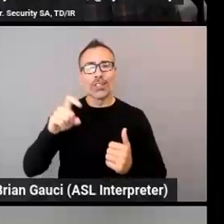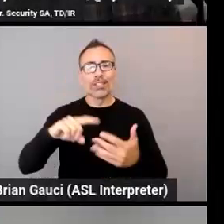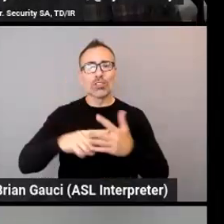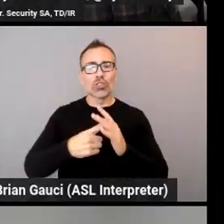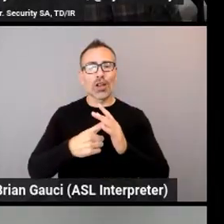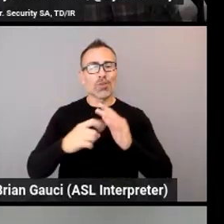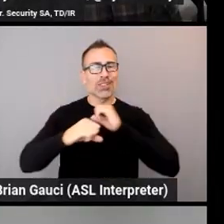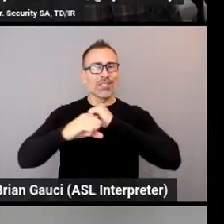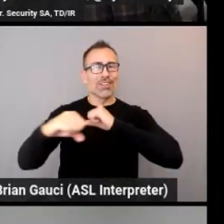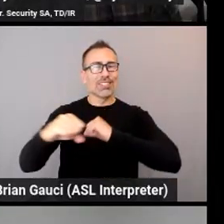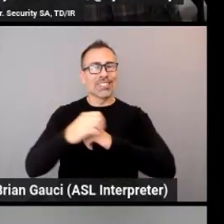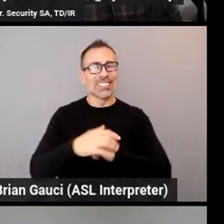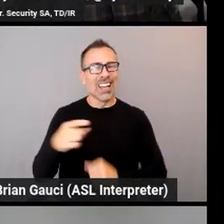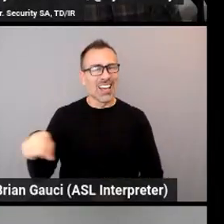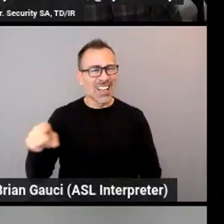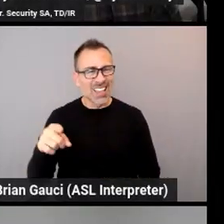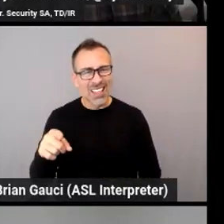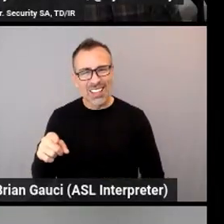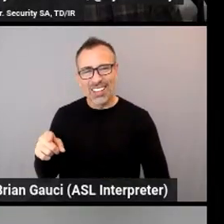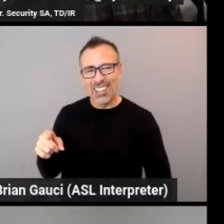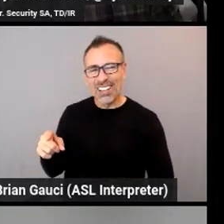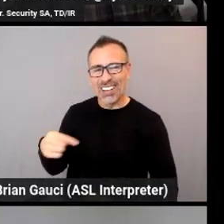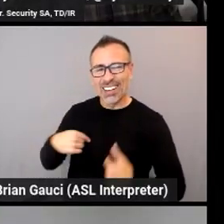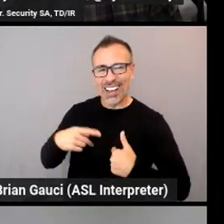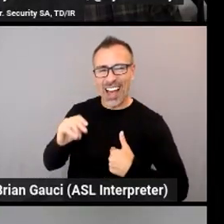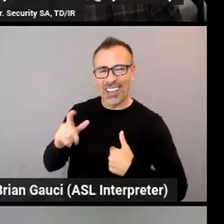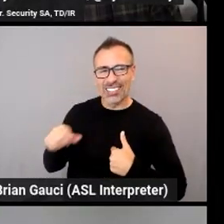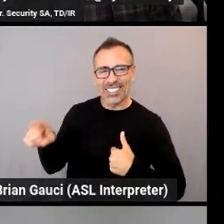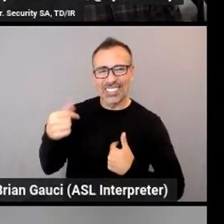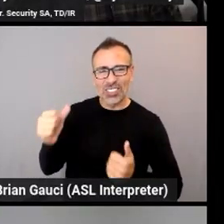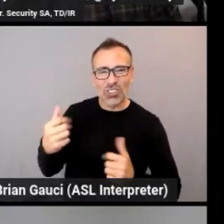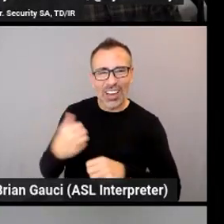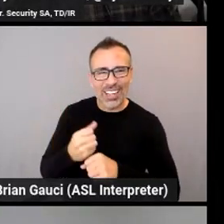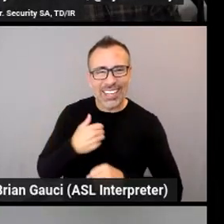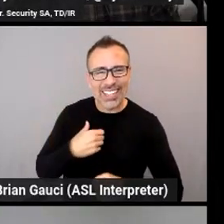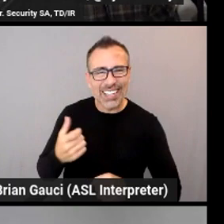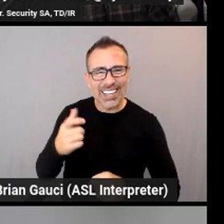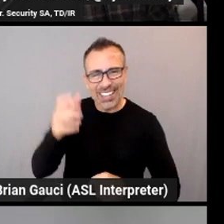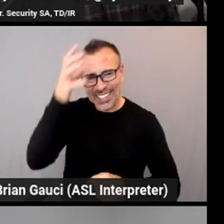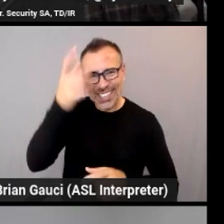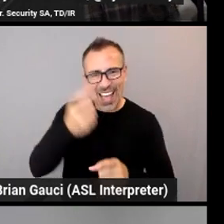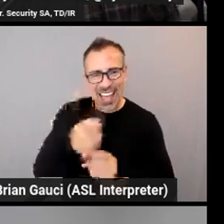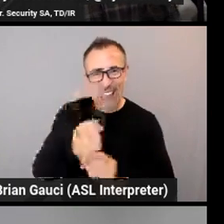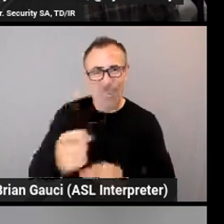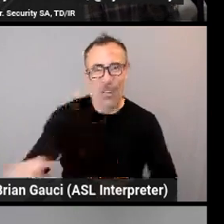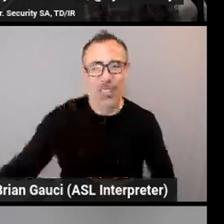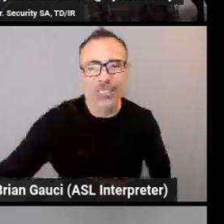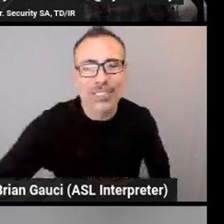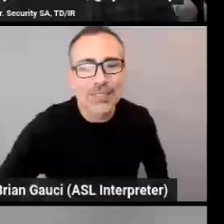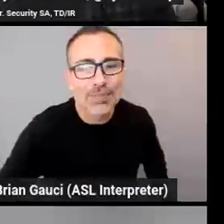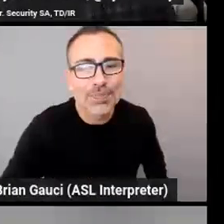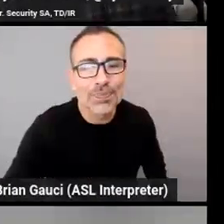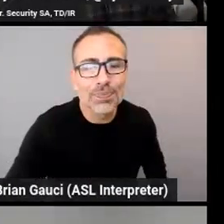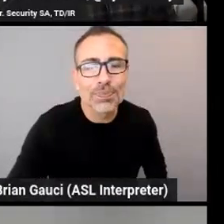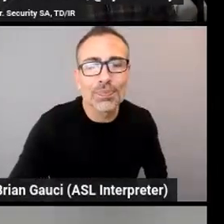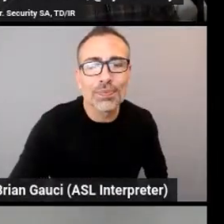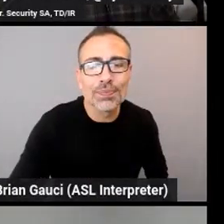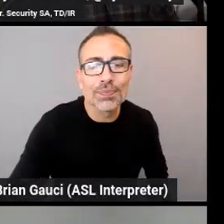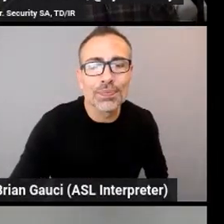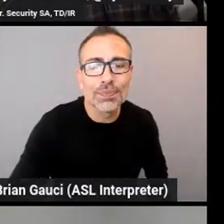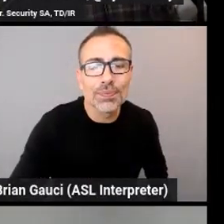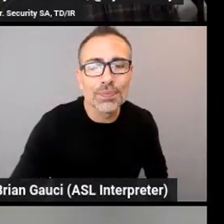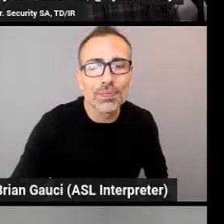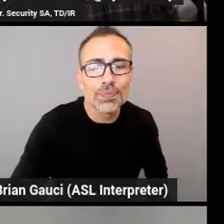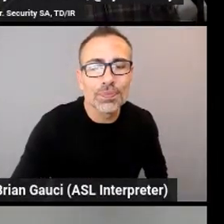what's happening here. Did I say a dad joke? No, they're just what's showing here is how they're going to try